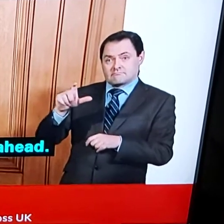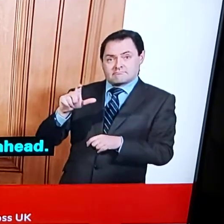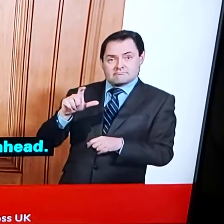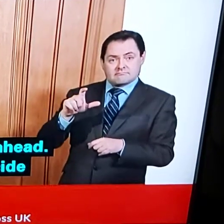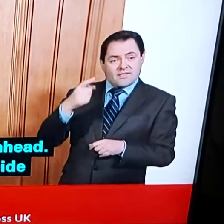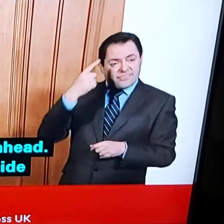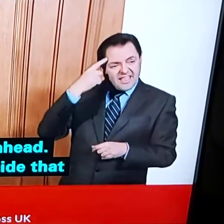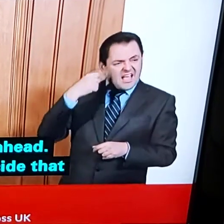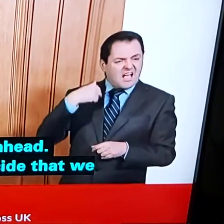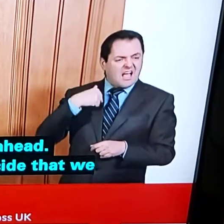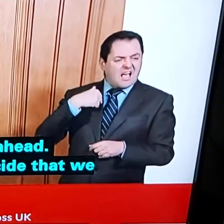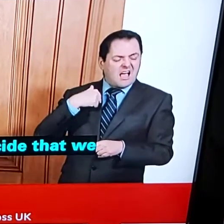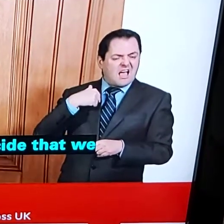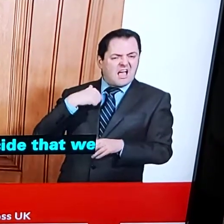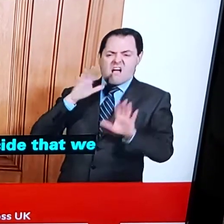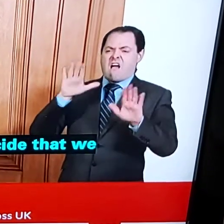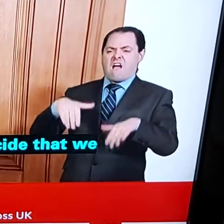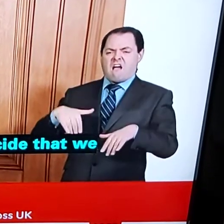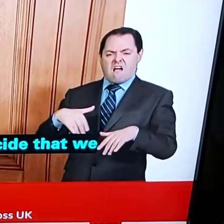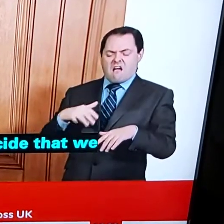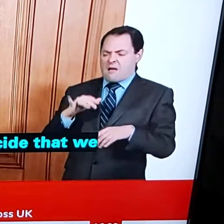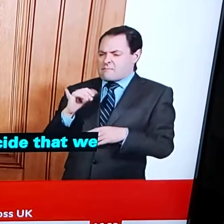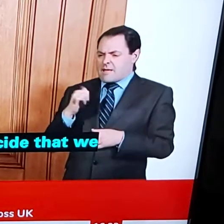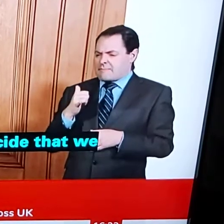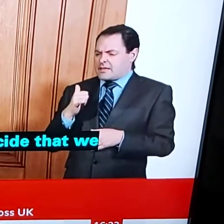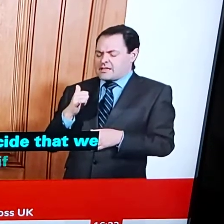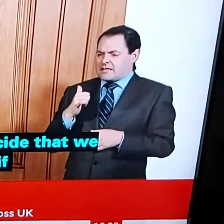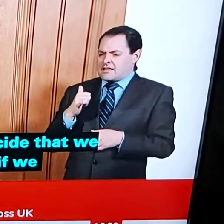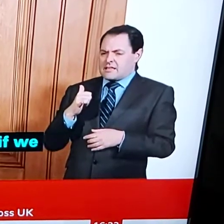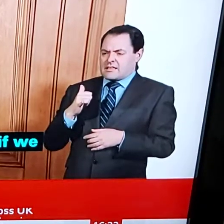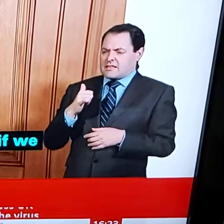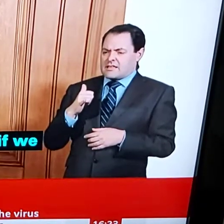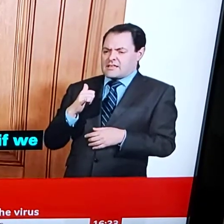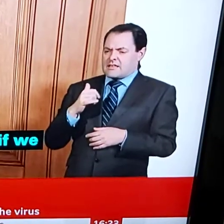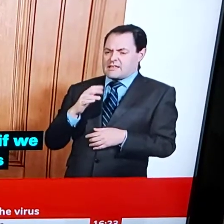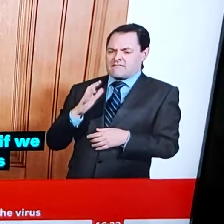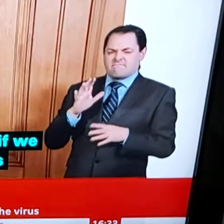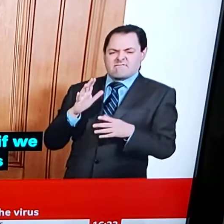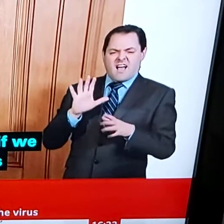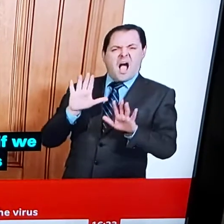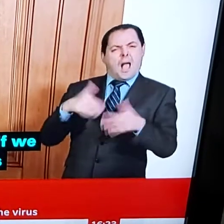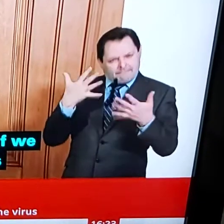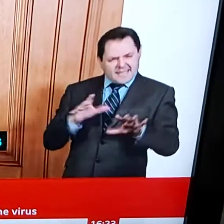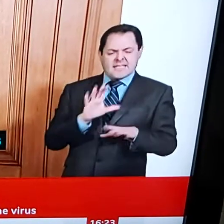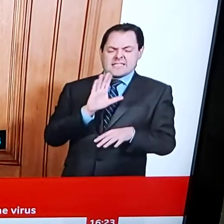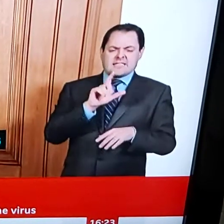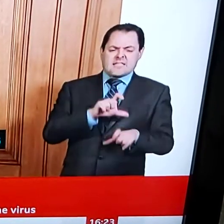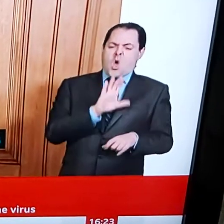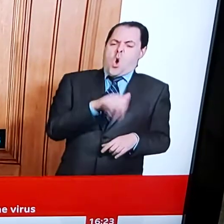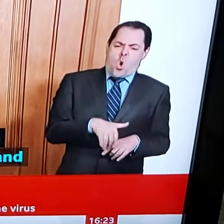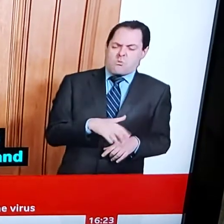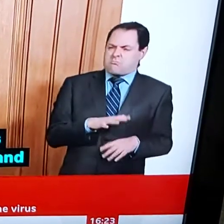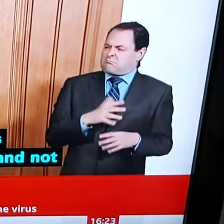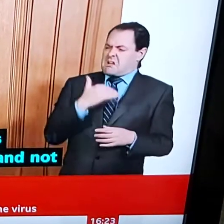somehow we think that this is something for the days past and not the days ahead in the next week or